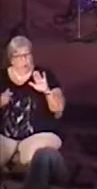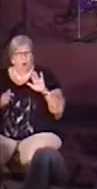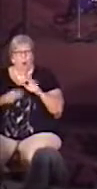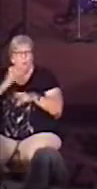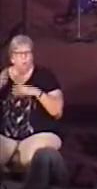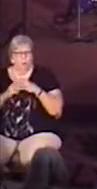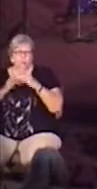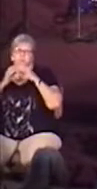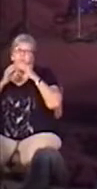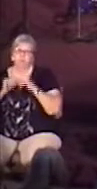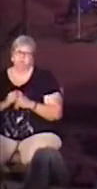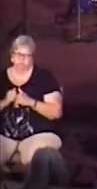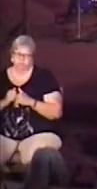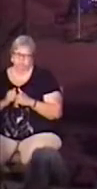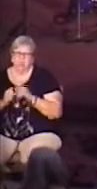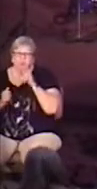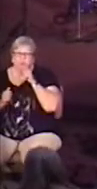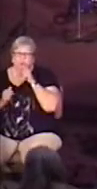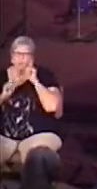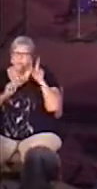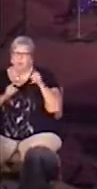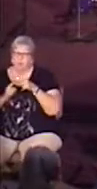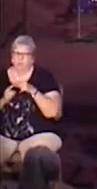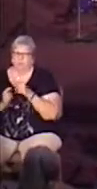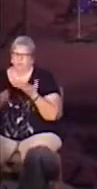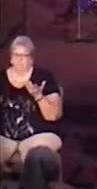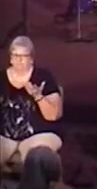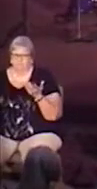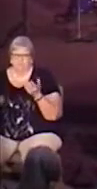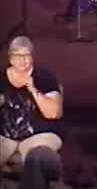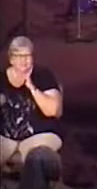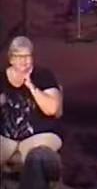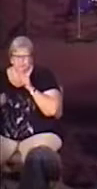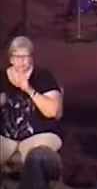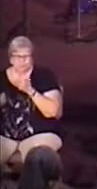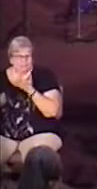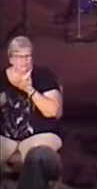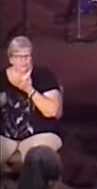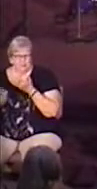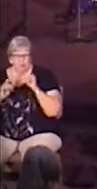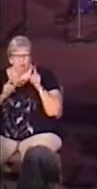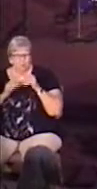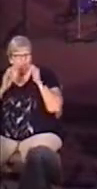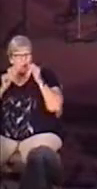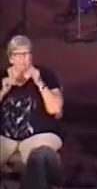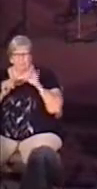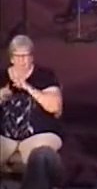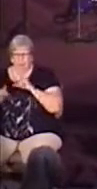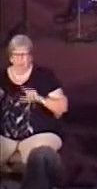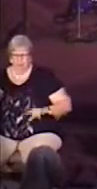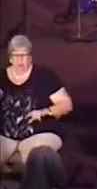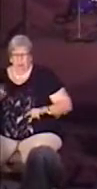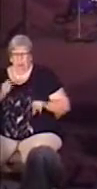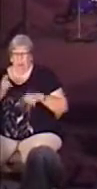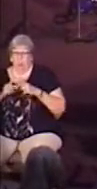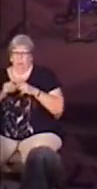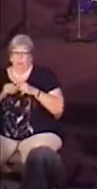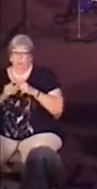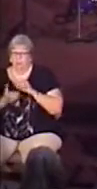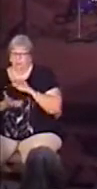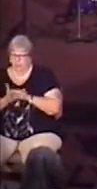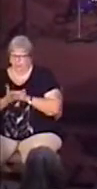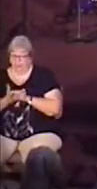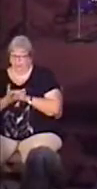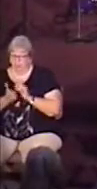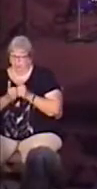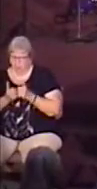down around you, who did you turn to? Did you not turn to the hope of the Lord? When your marriage was broken, when